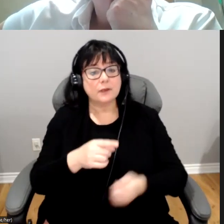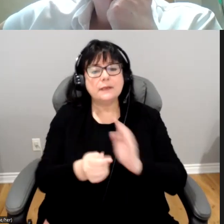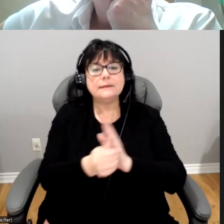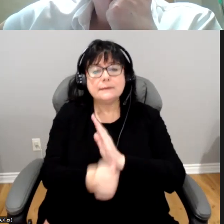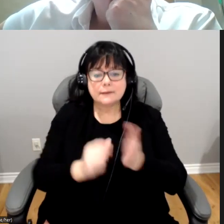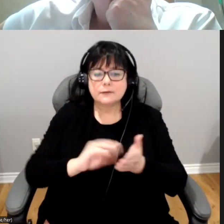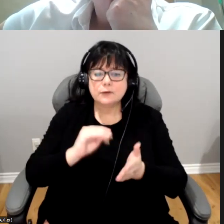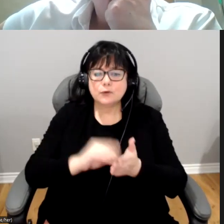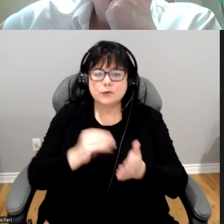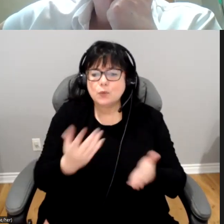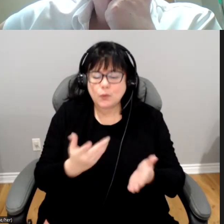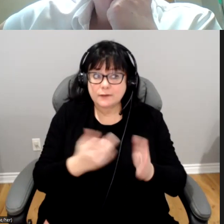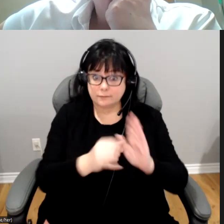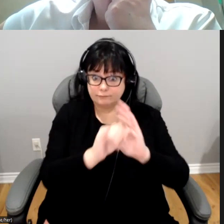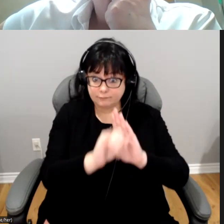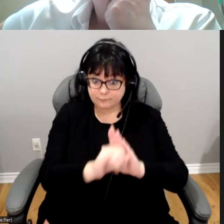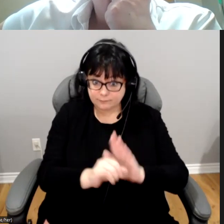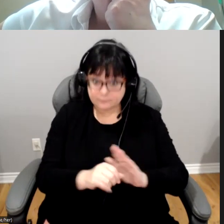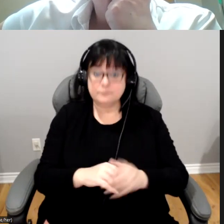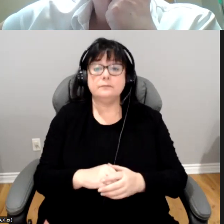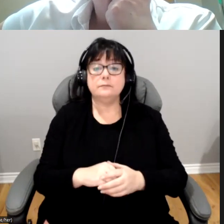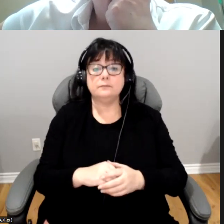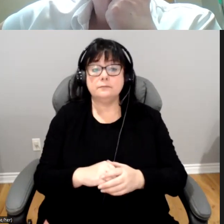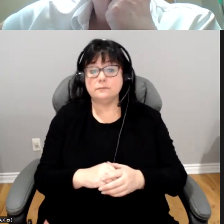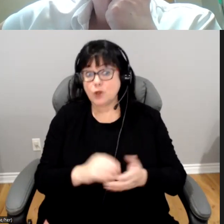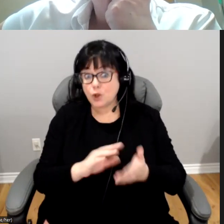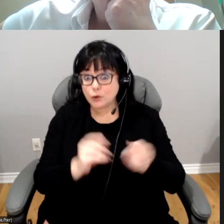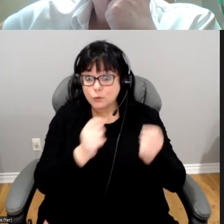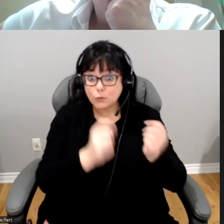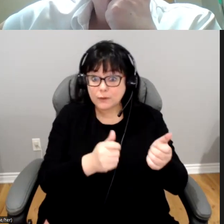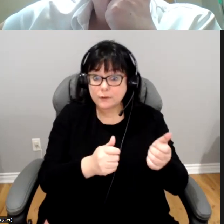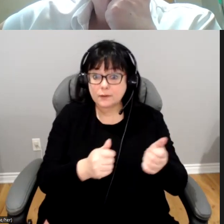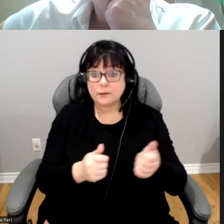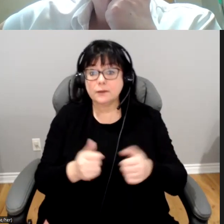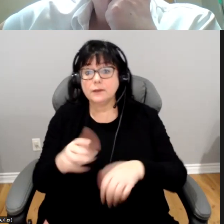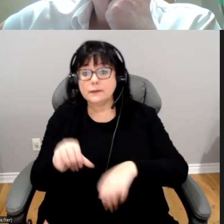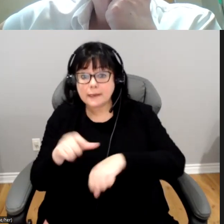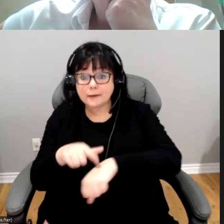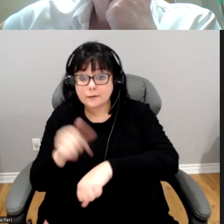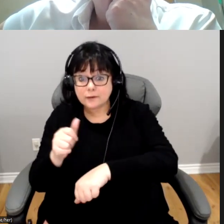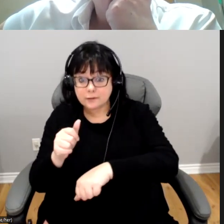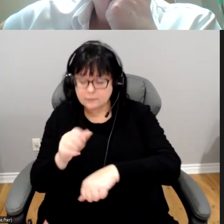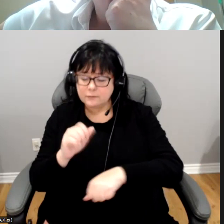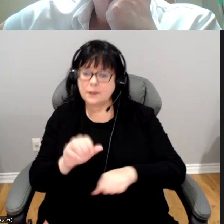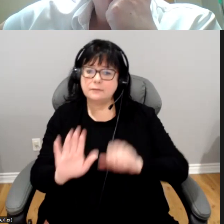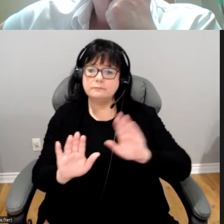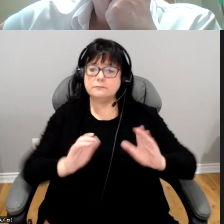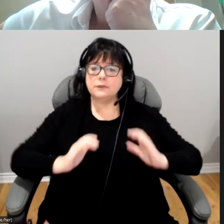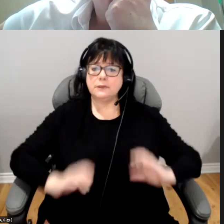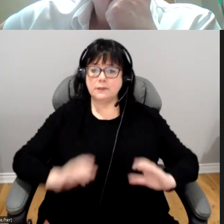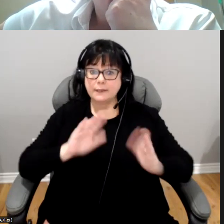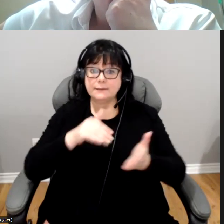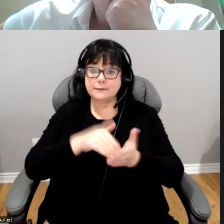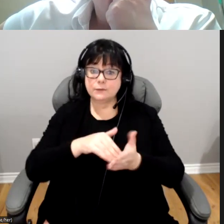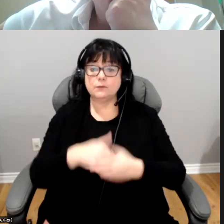learn them is client-centered. So I just wanted to share that. It happened when they came we had our audit,